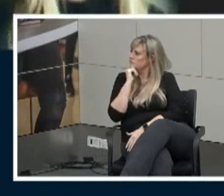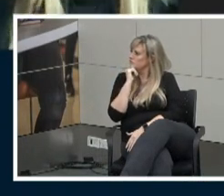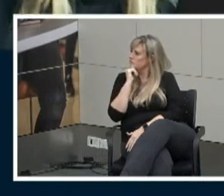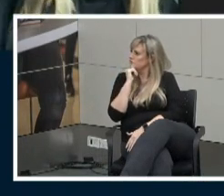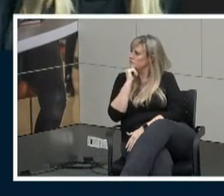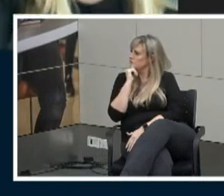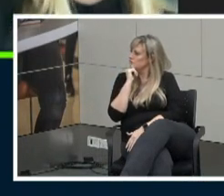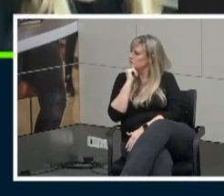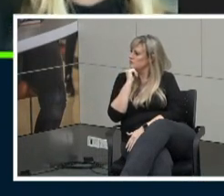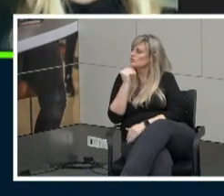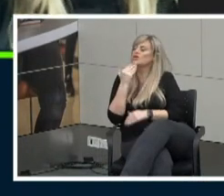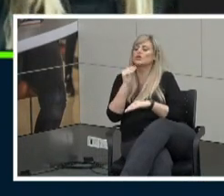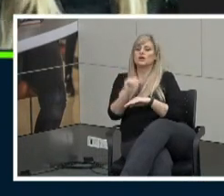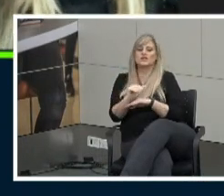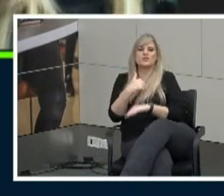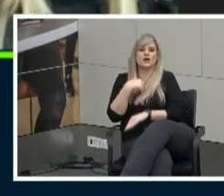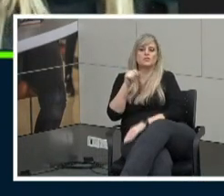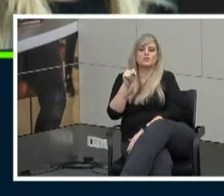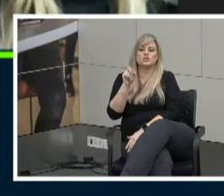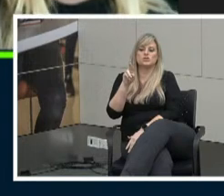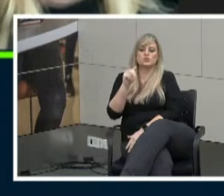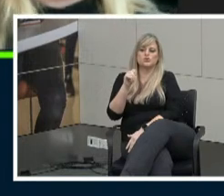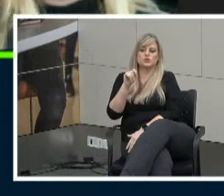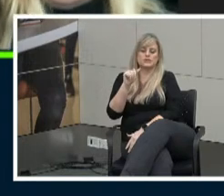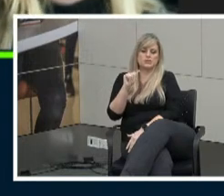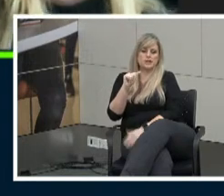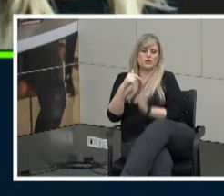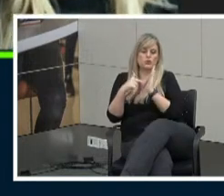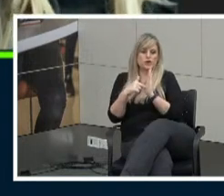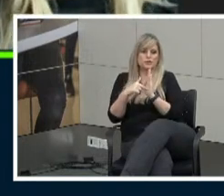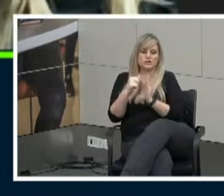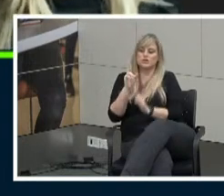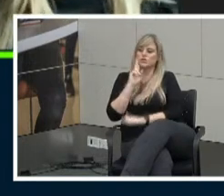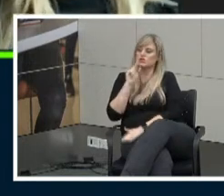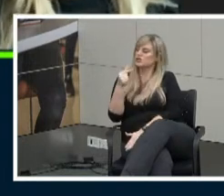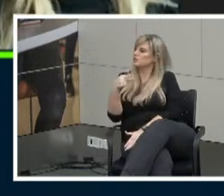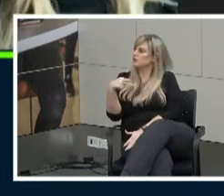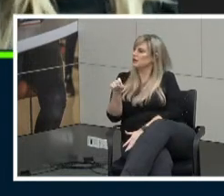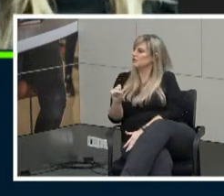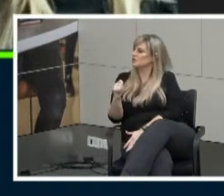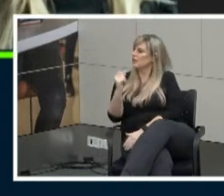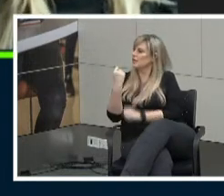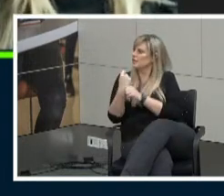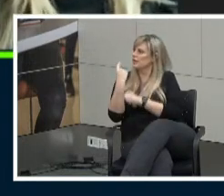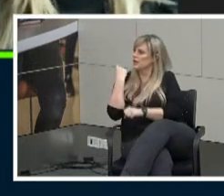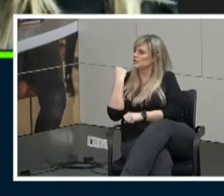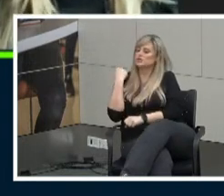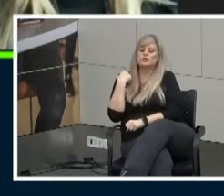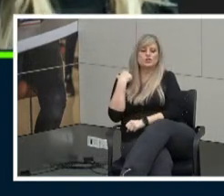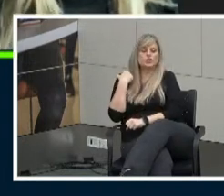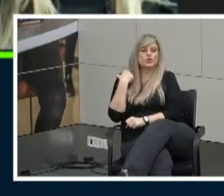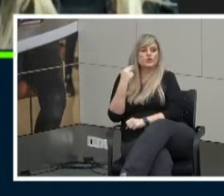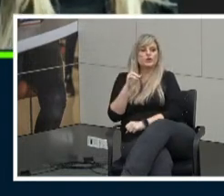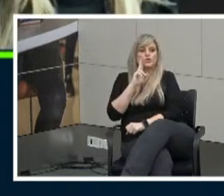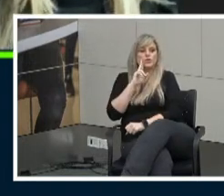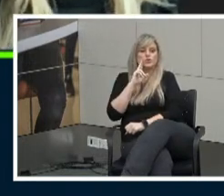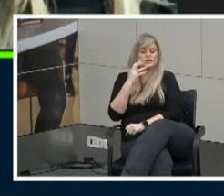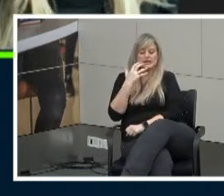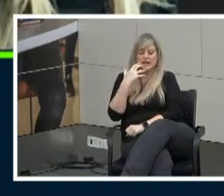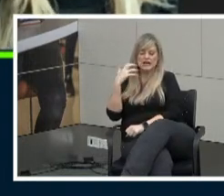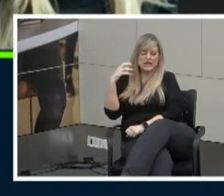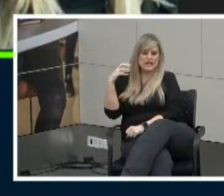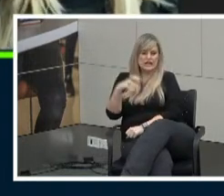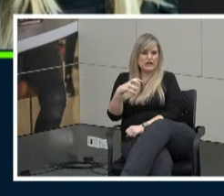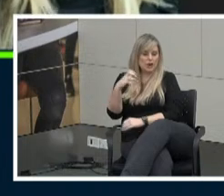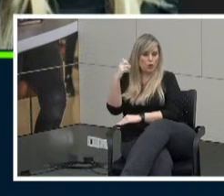begin good evening I'm Trista Bishop watt representing Houston GPS last summer Houston experienced record setting heat with